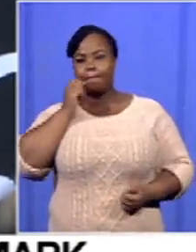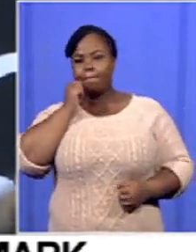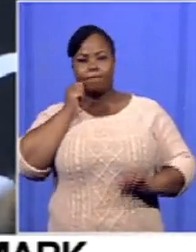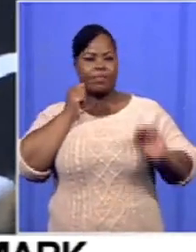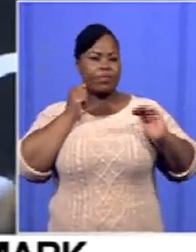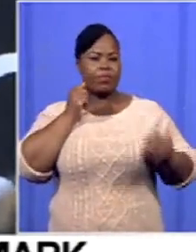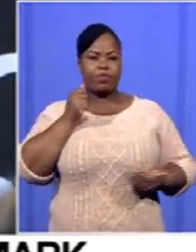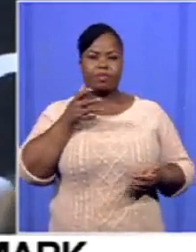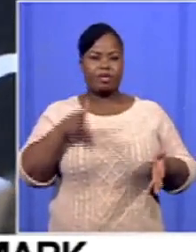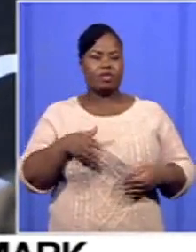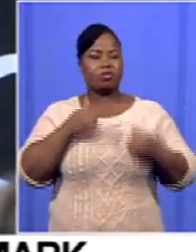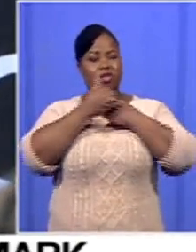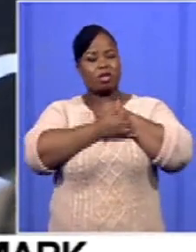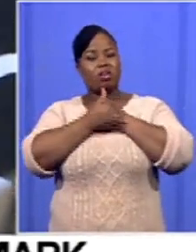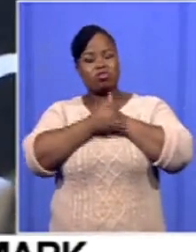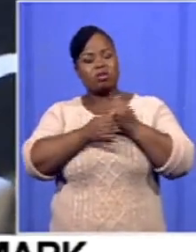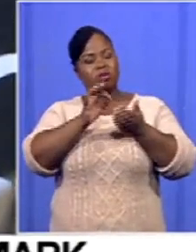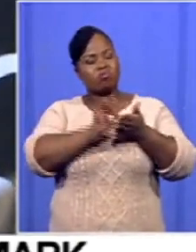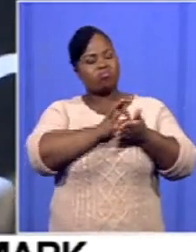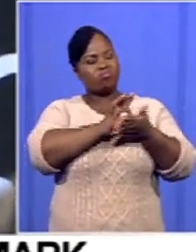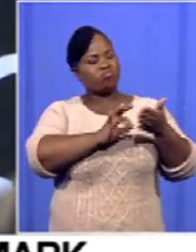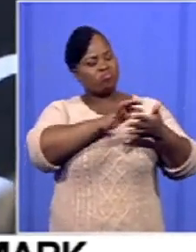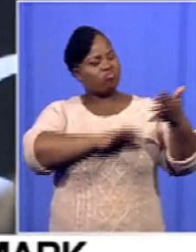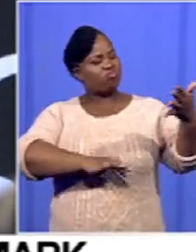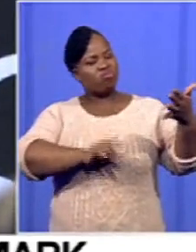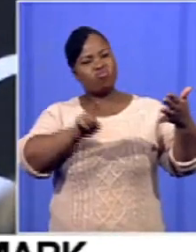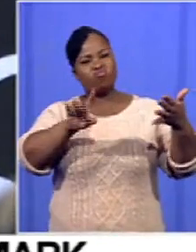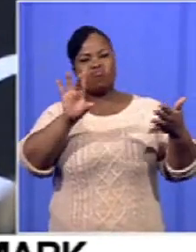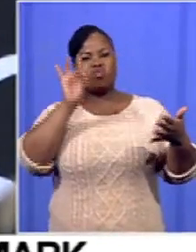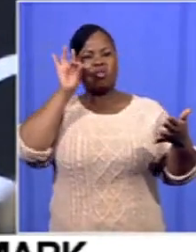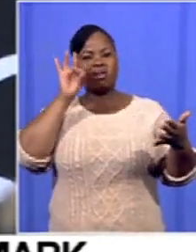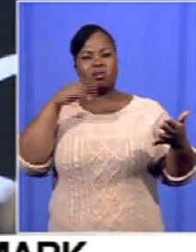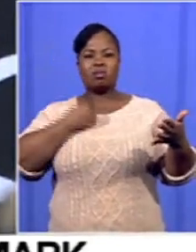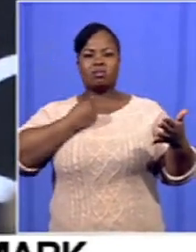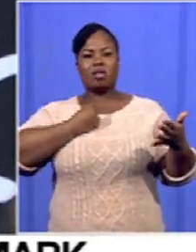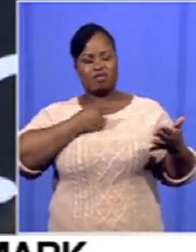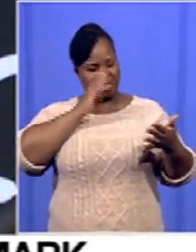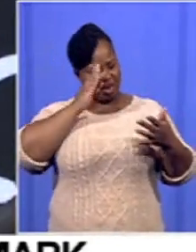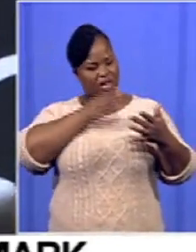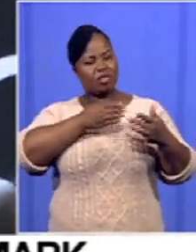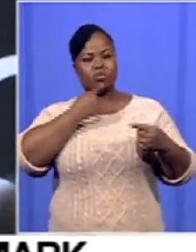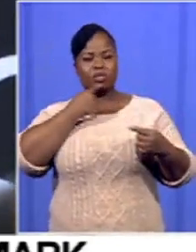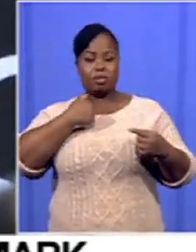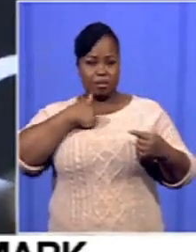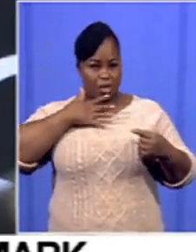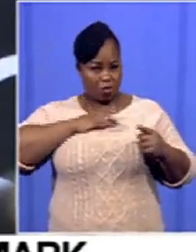the country on the ballot that you can vote for directly and say,